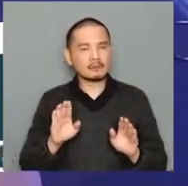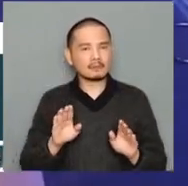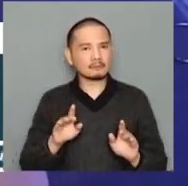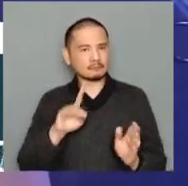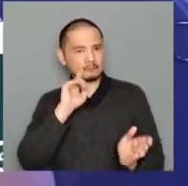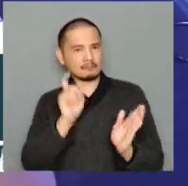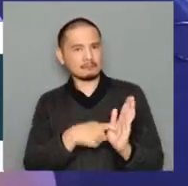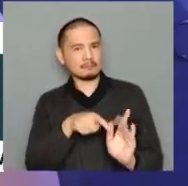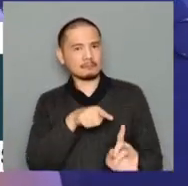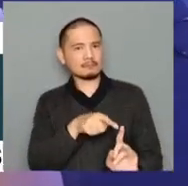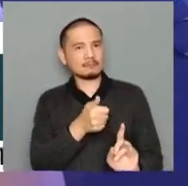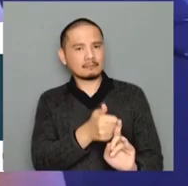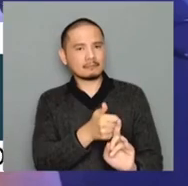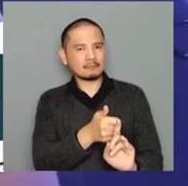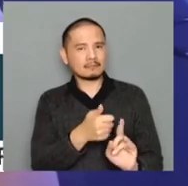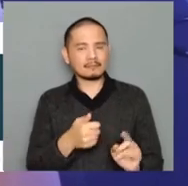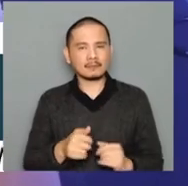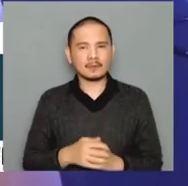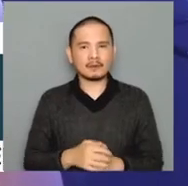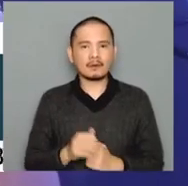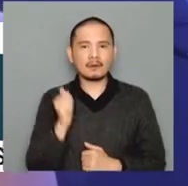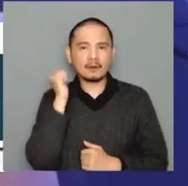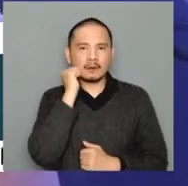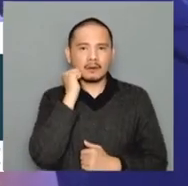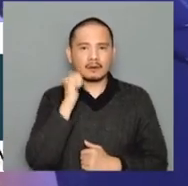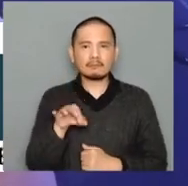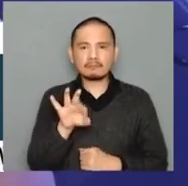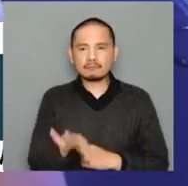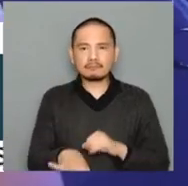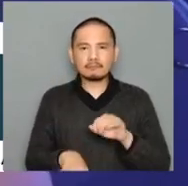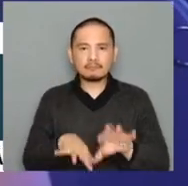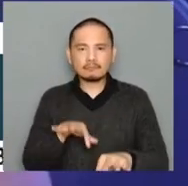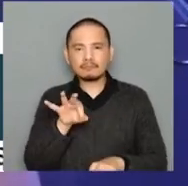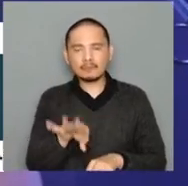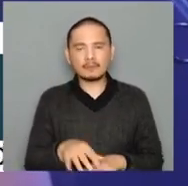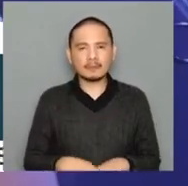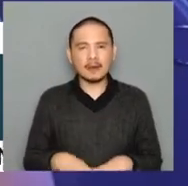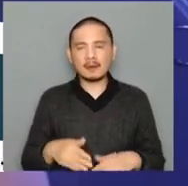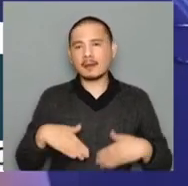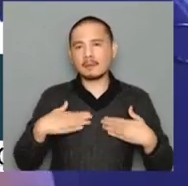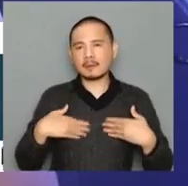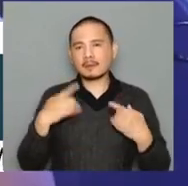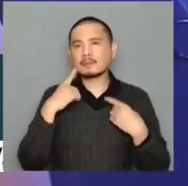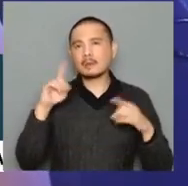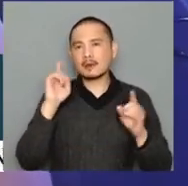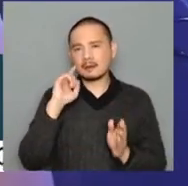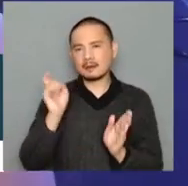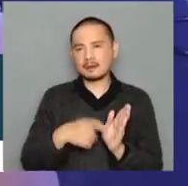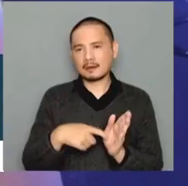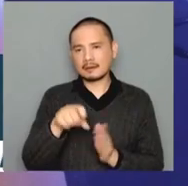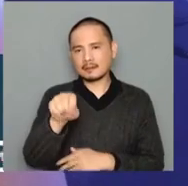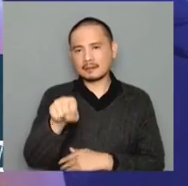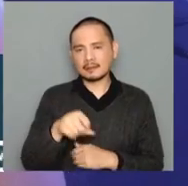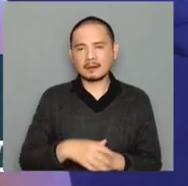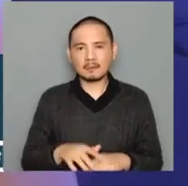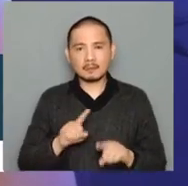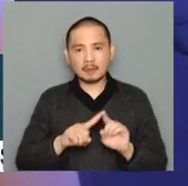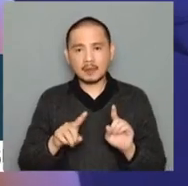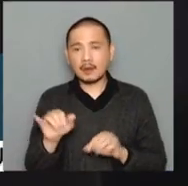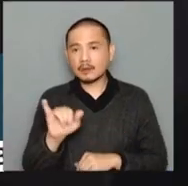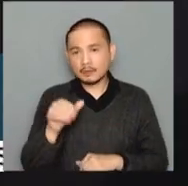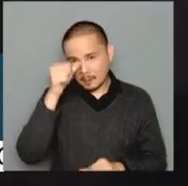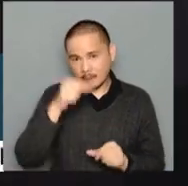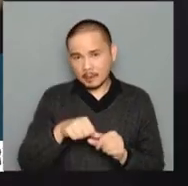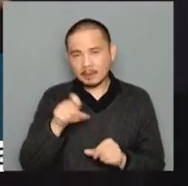You know, we've always been contributing, and I'm glad that the recognition is there. But I think we also need to